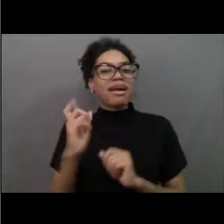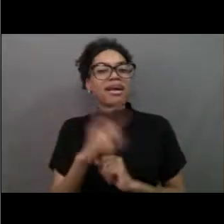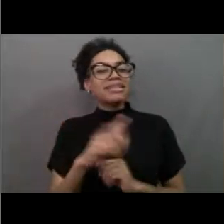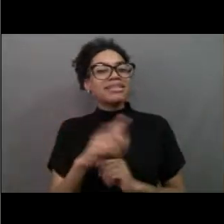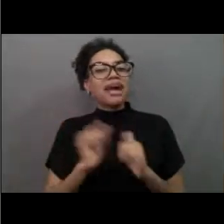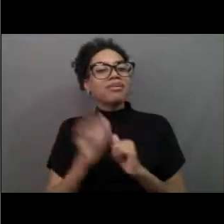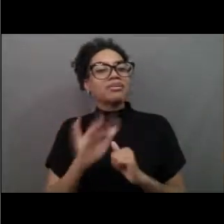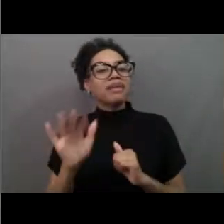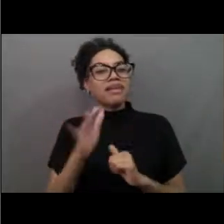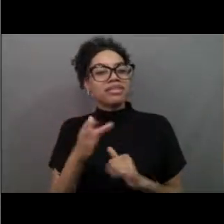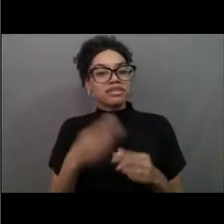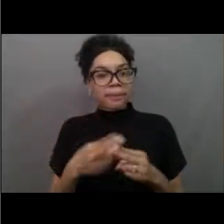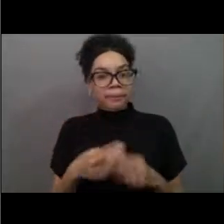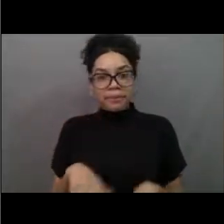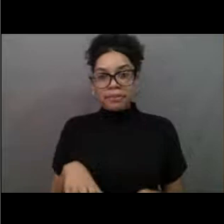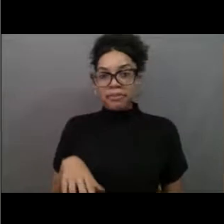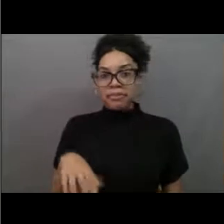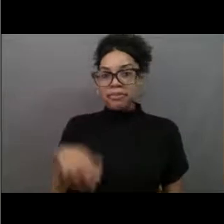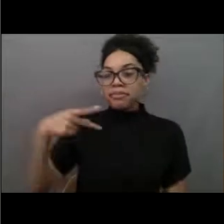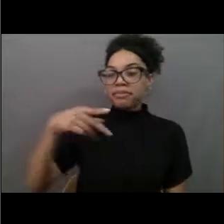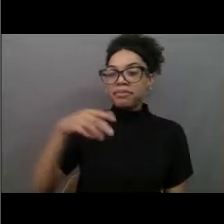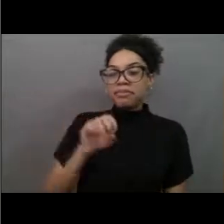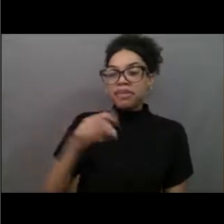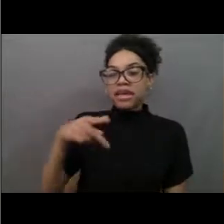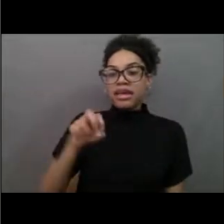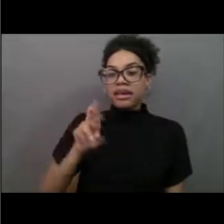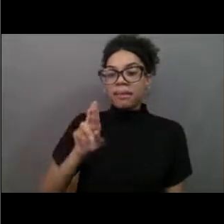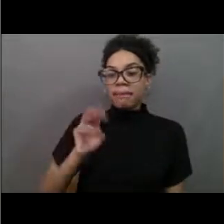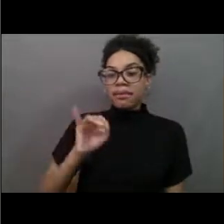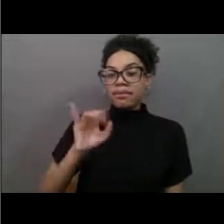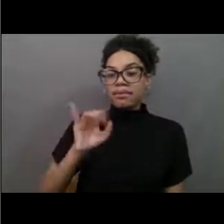it. It's called a peppermint basslet. So